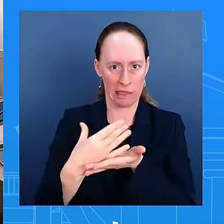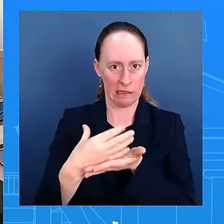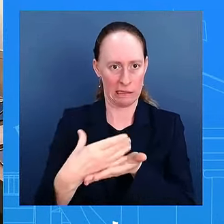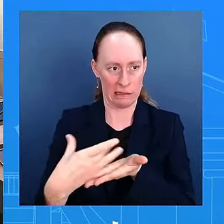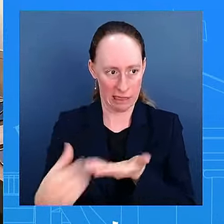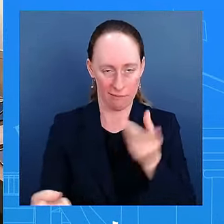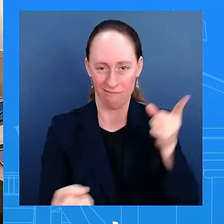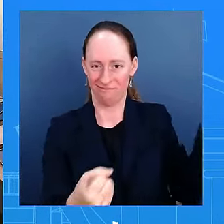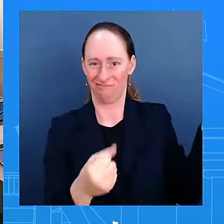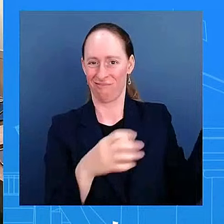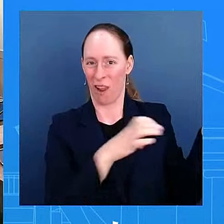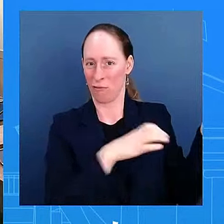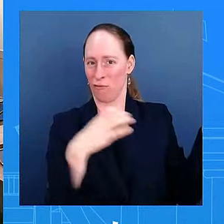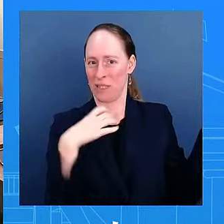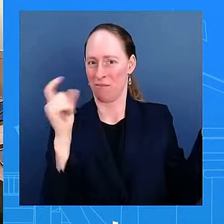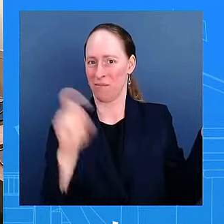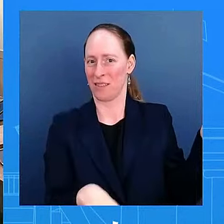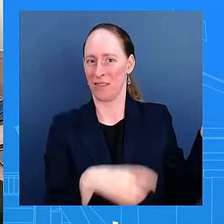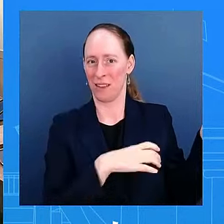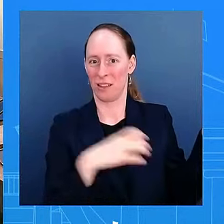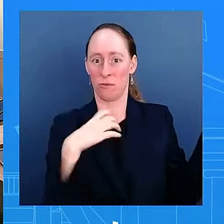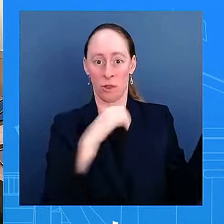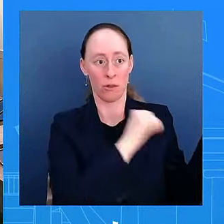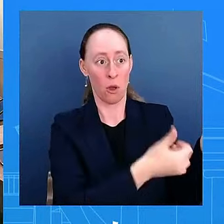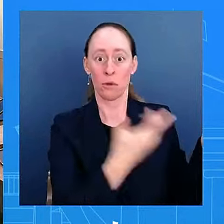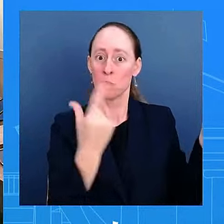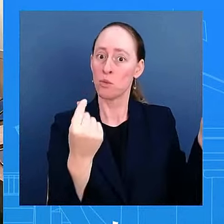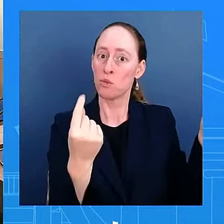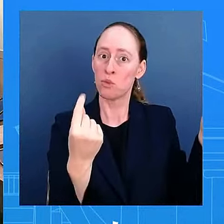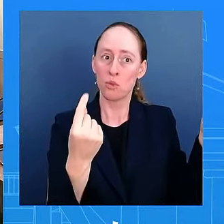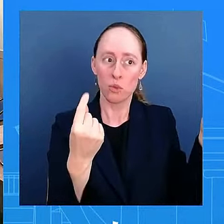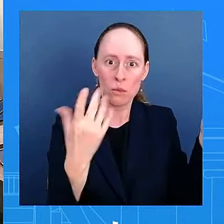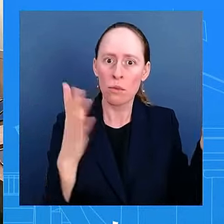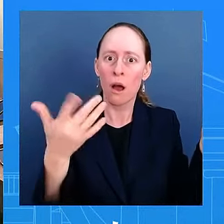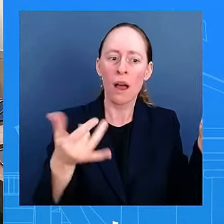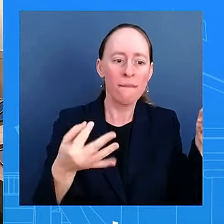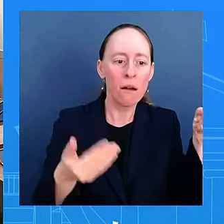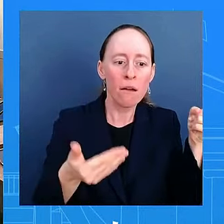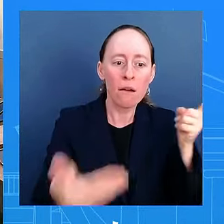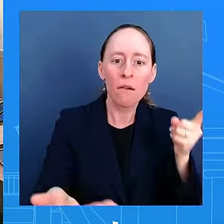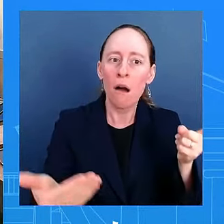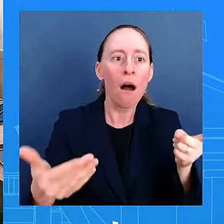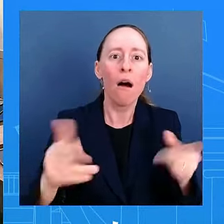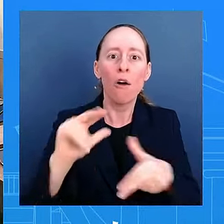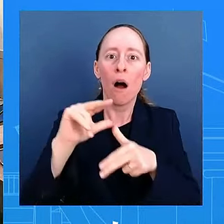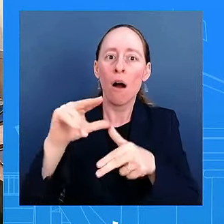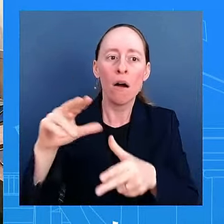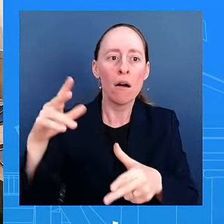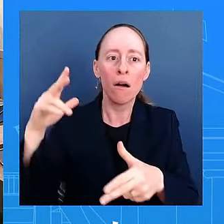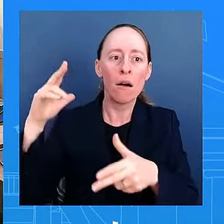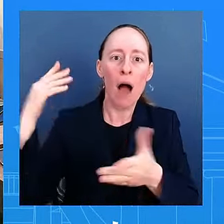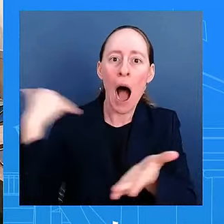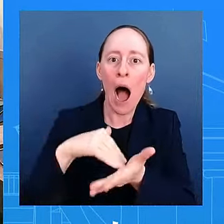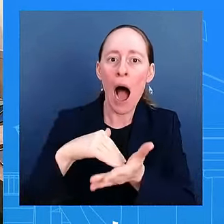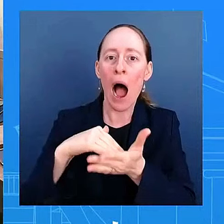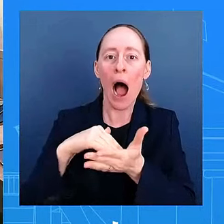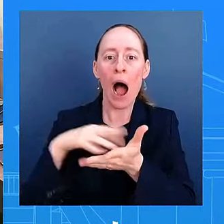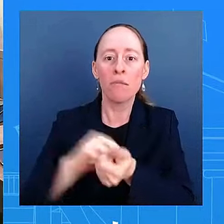to Congress coming back to session, and as you continue to work with Helene and Milton,